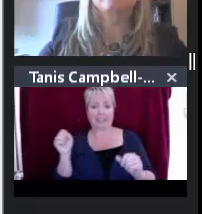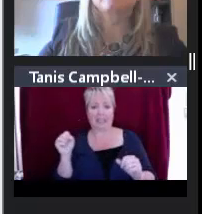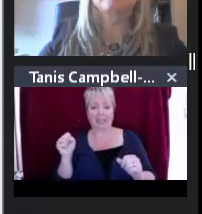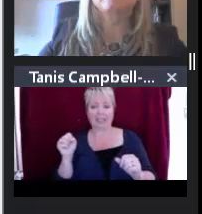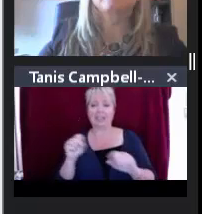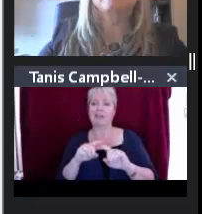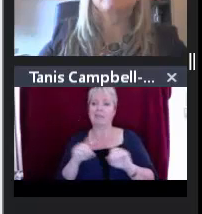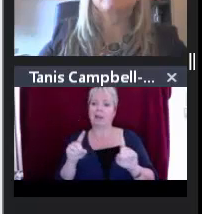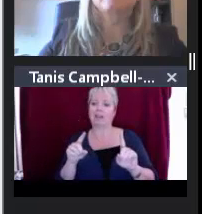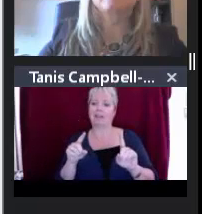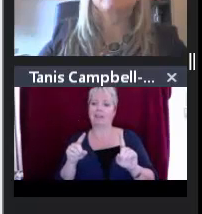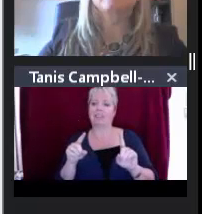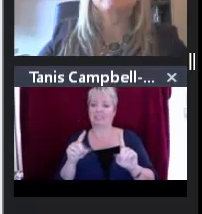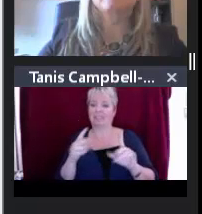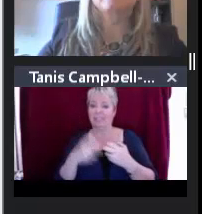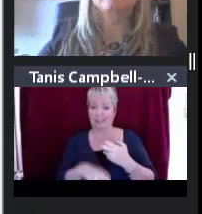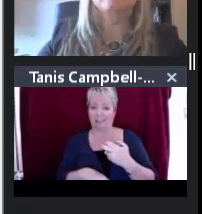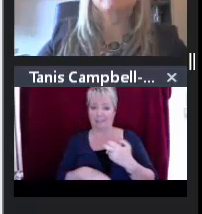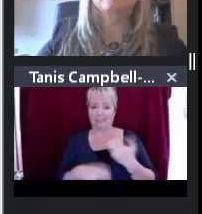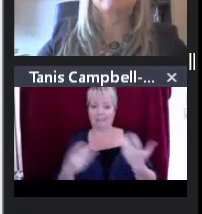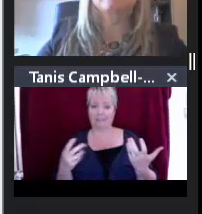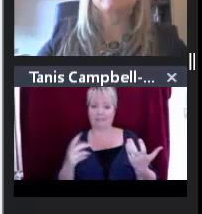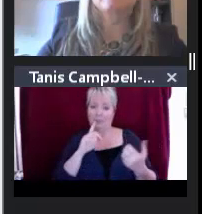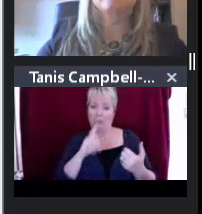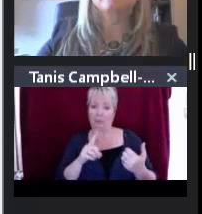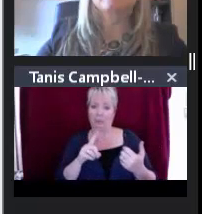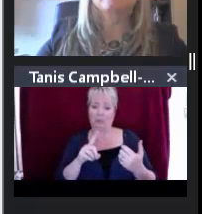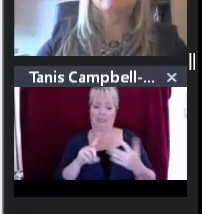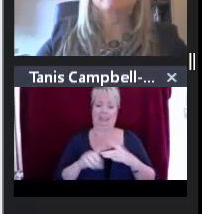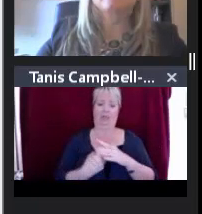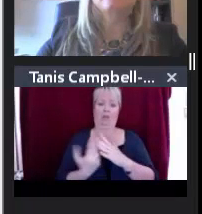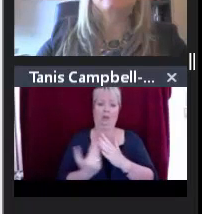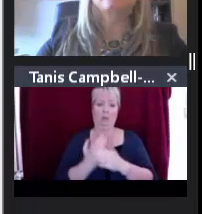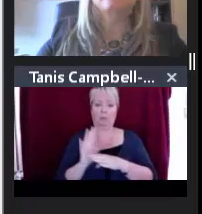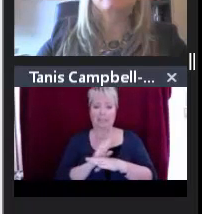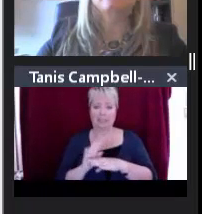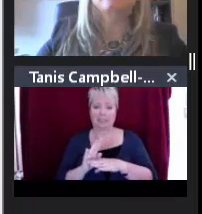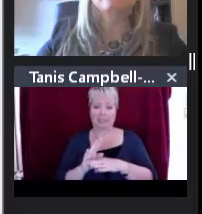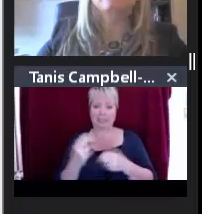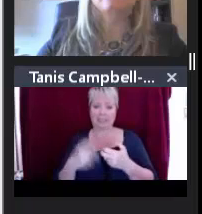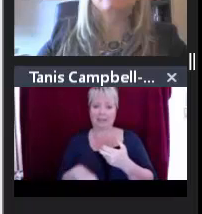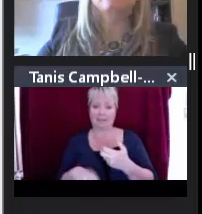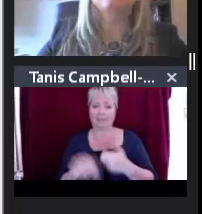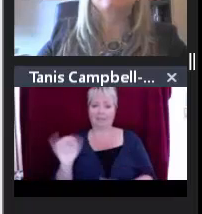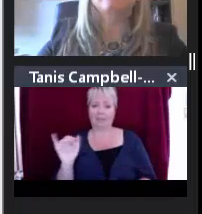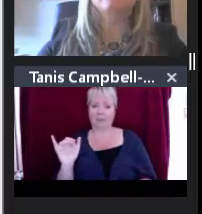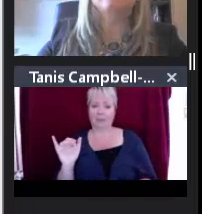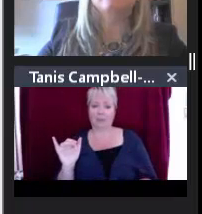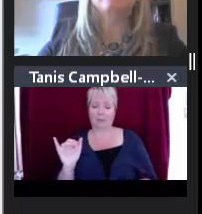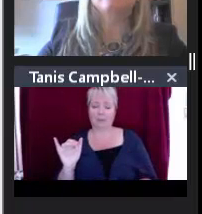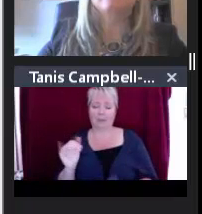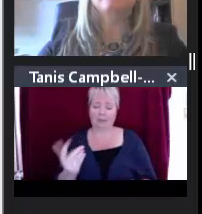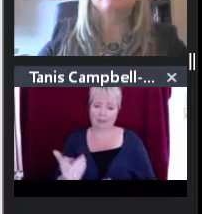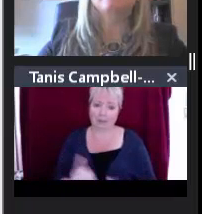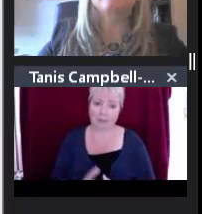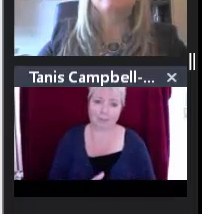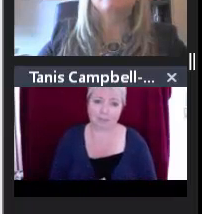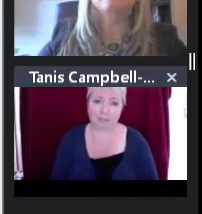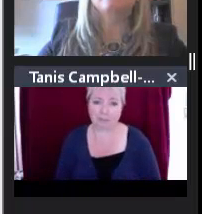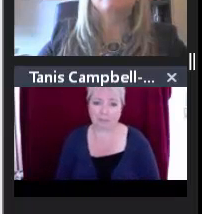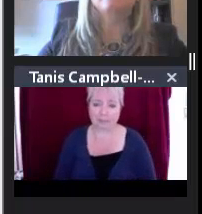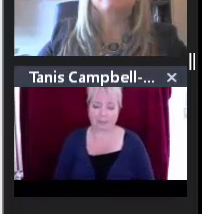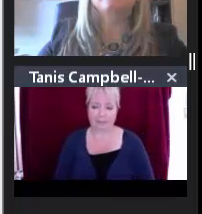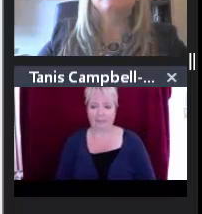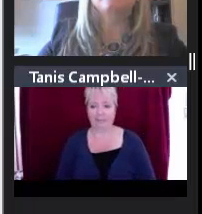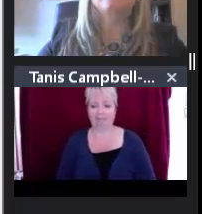it's difficult, and starting a business is a very difficult process, and